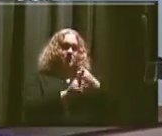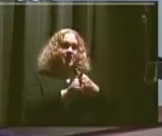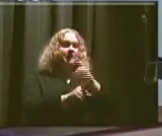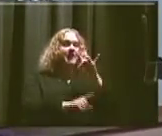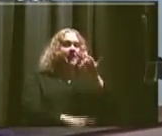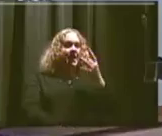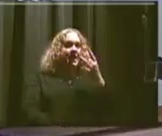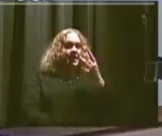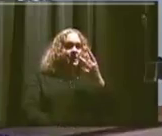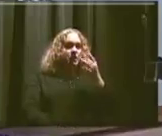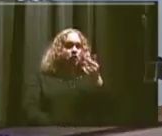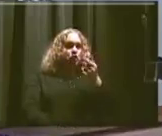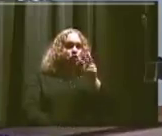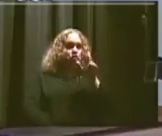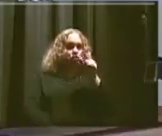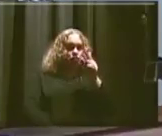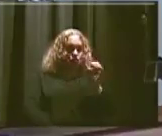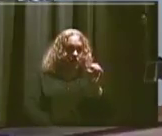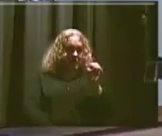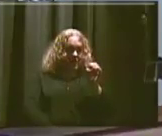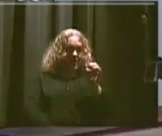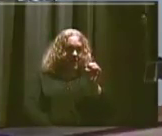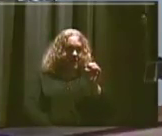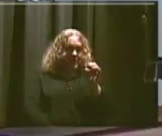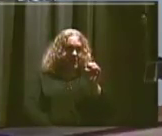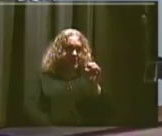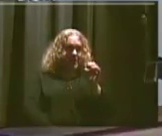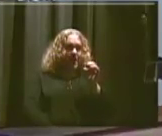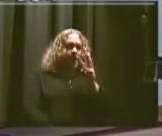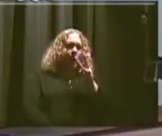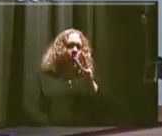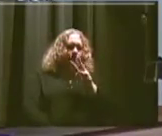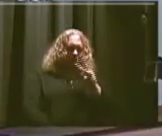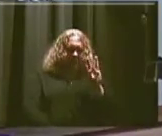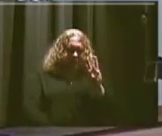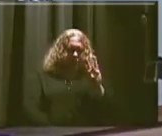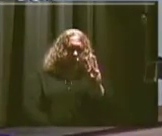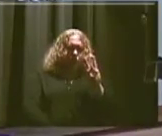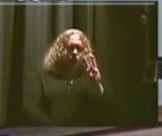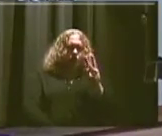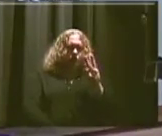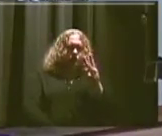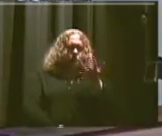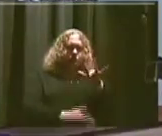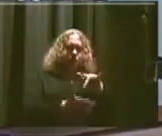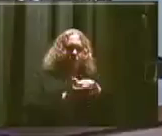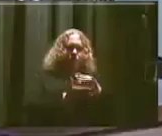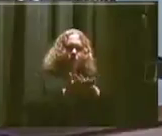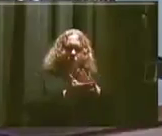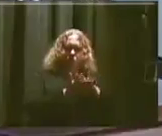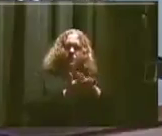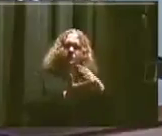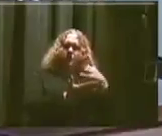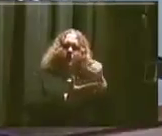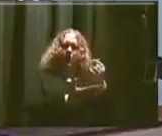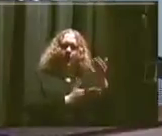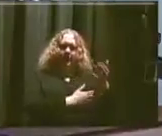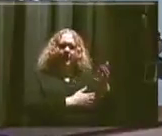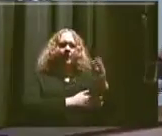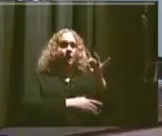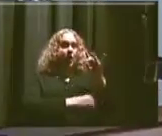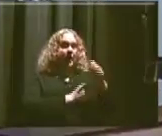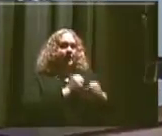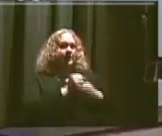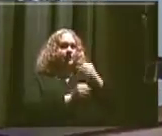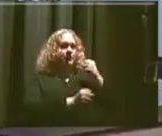School. She has attended all 8 years as a vocal major. And if we had time, I would ask her to sing, but we